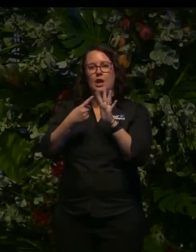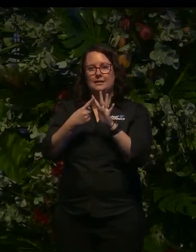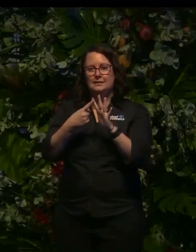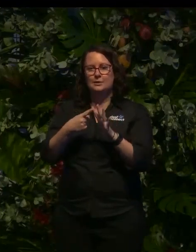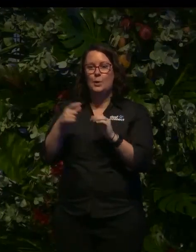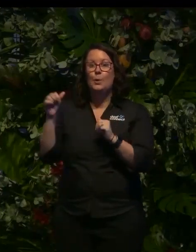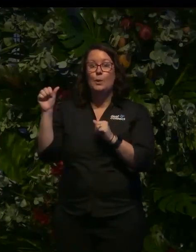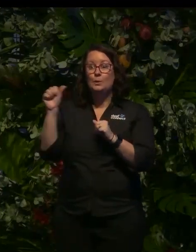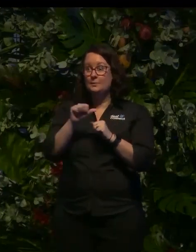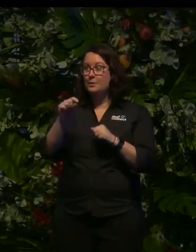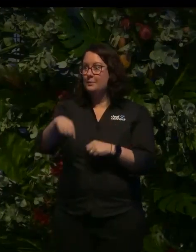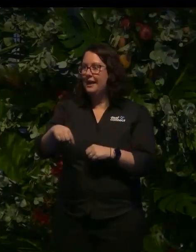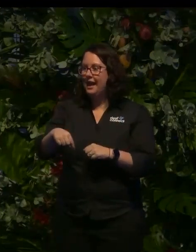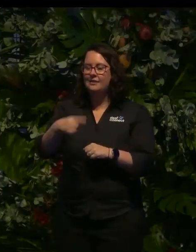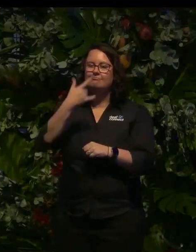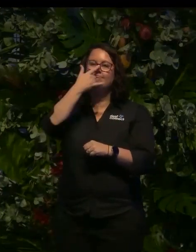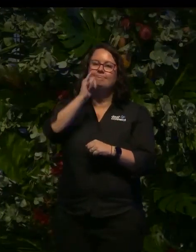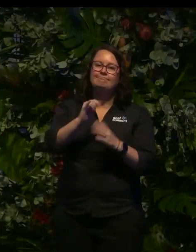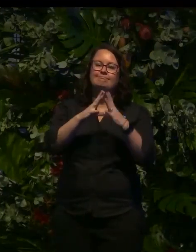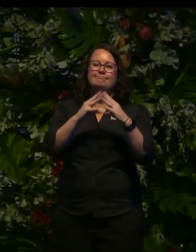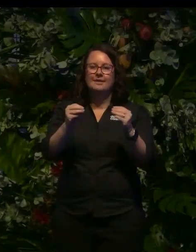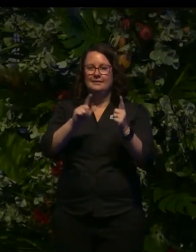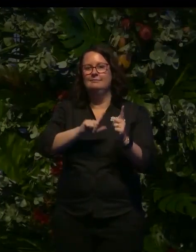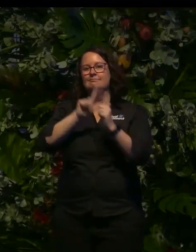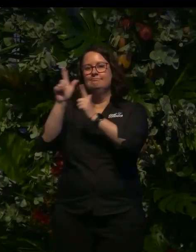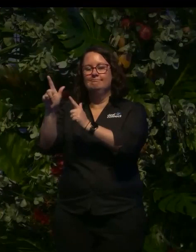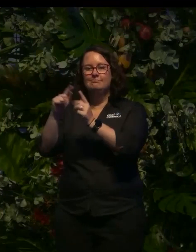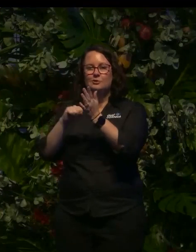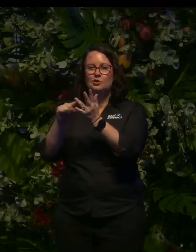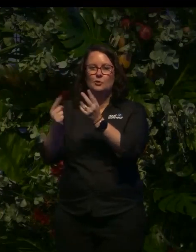to be here, but unfortunately he's been called for another